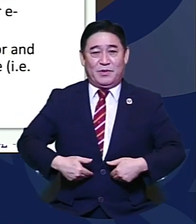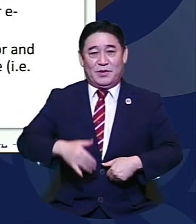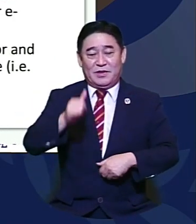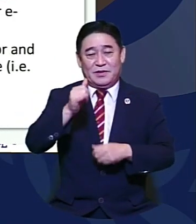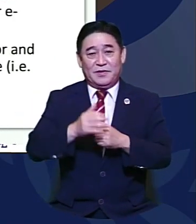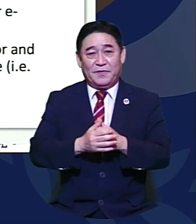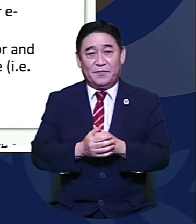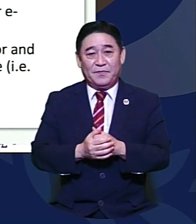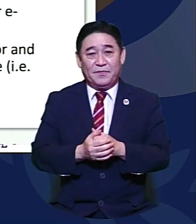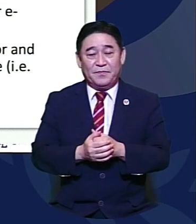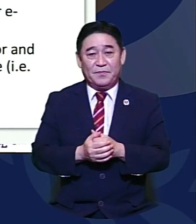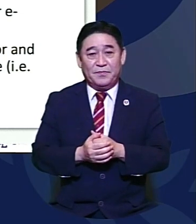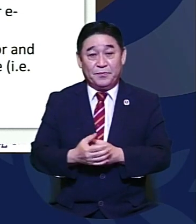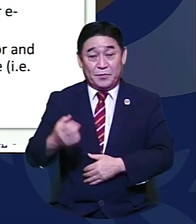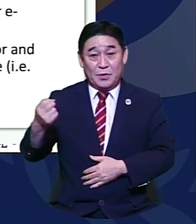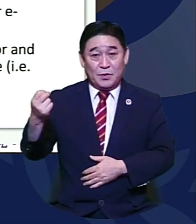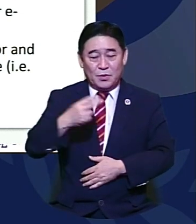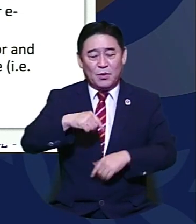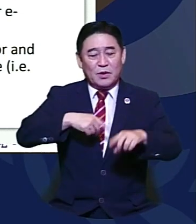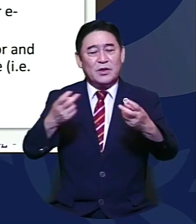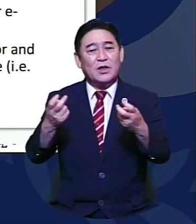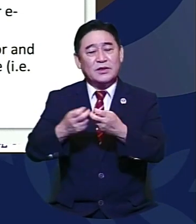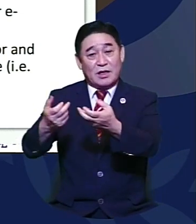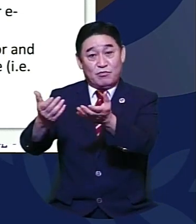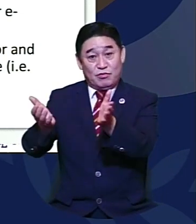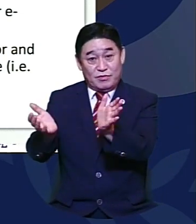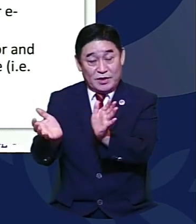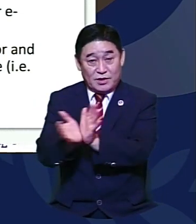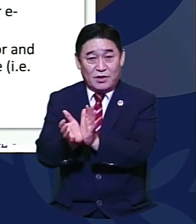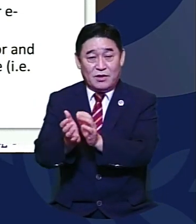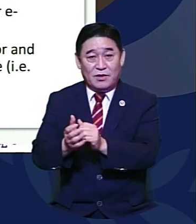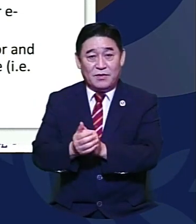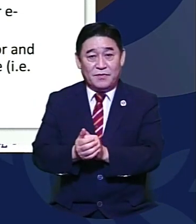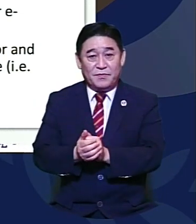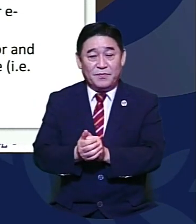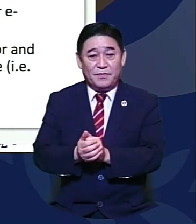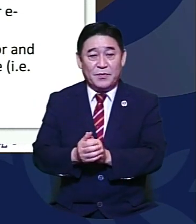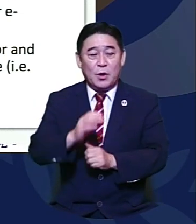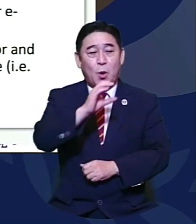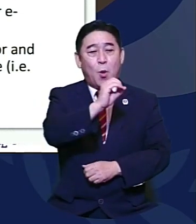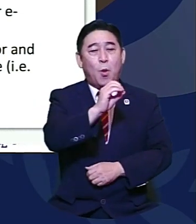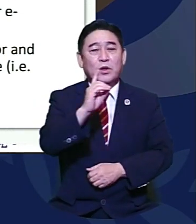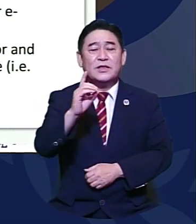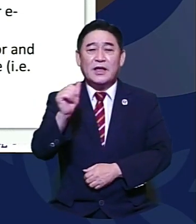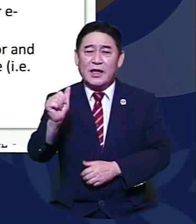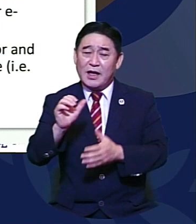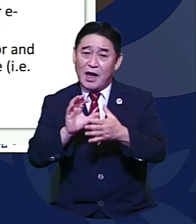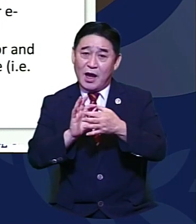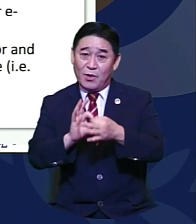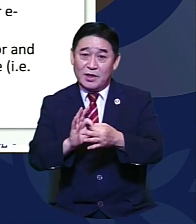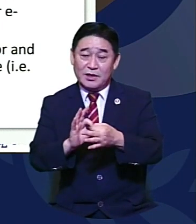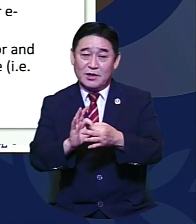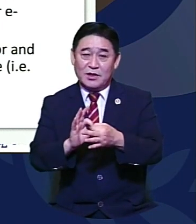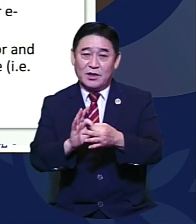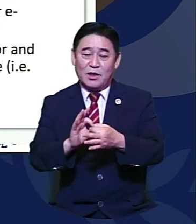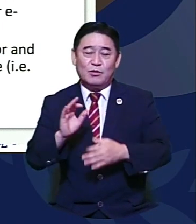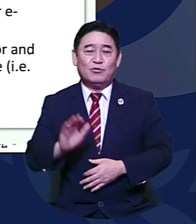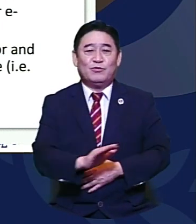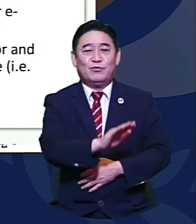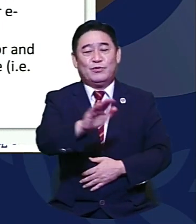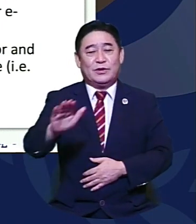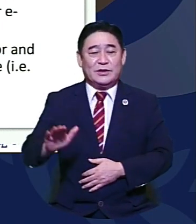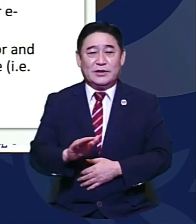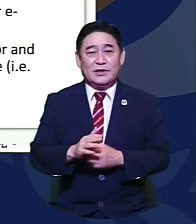In terms of policy, what we have to do in the ODA, that we have to support the development